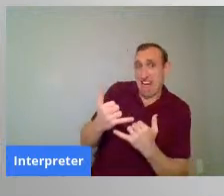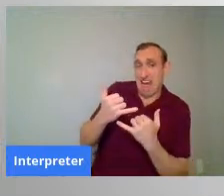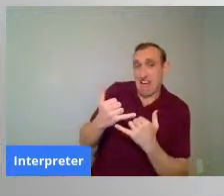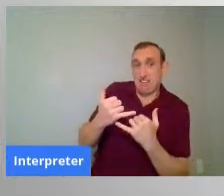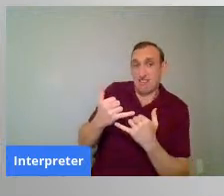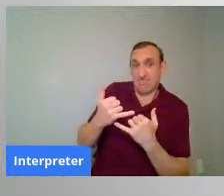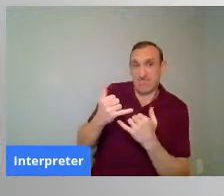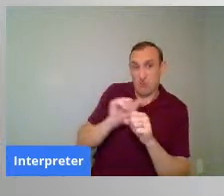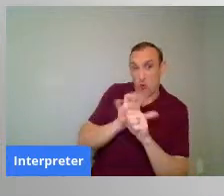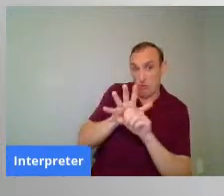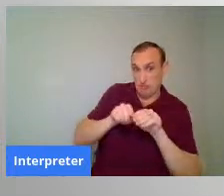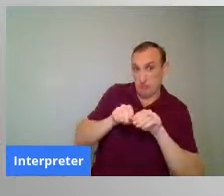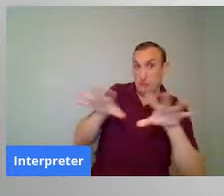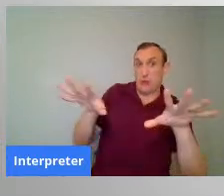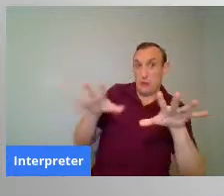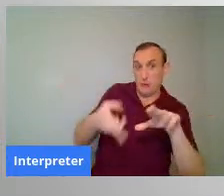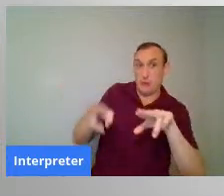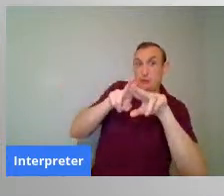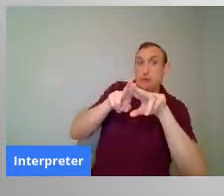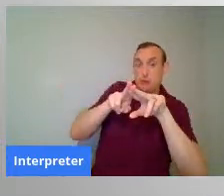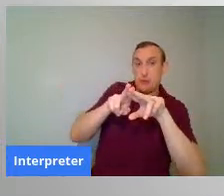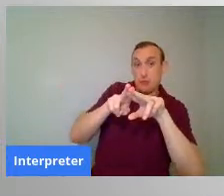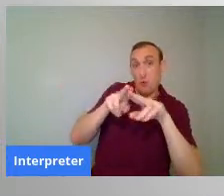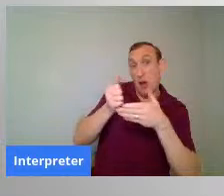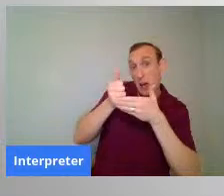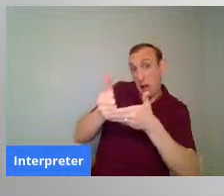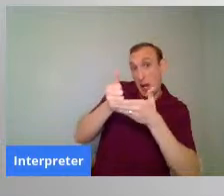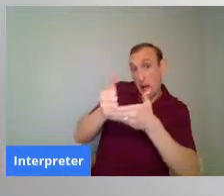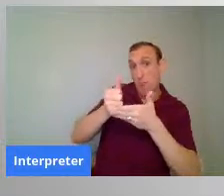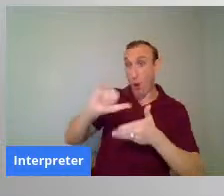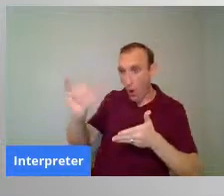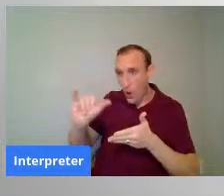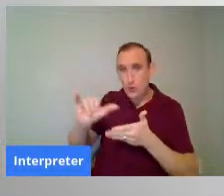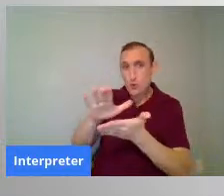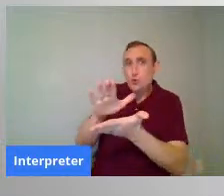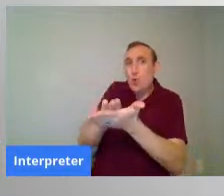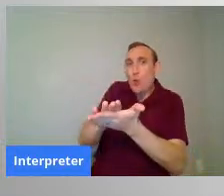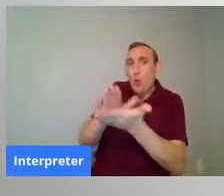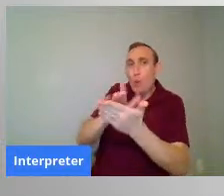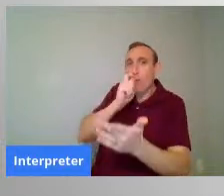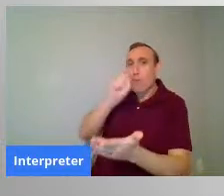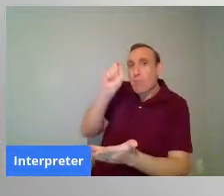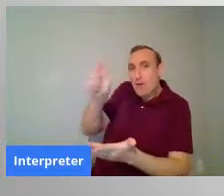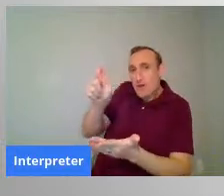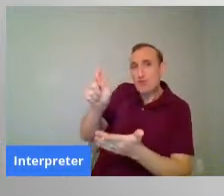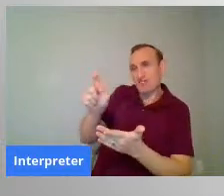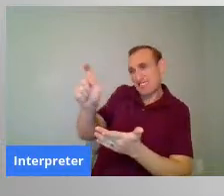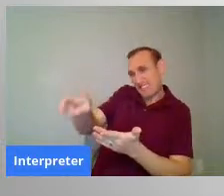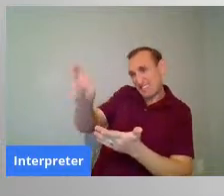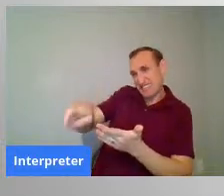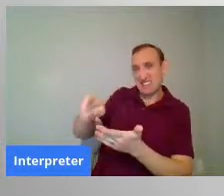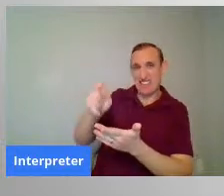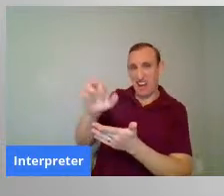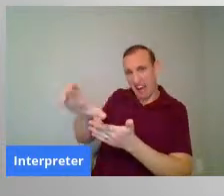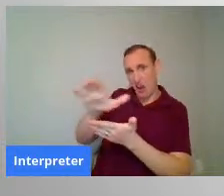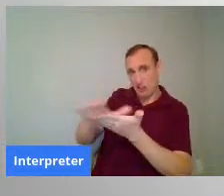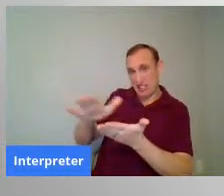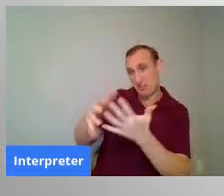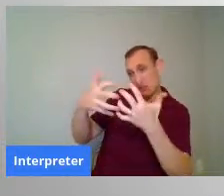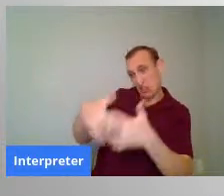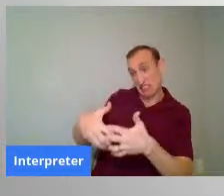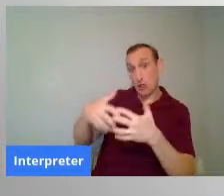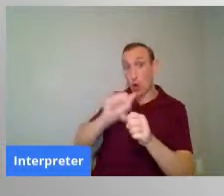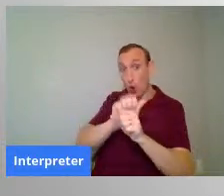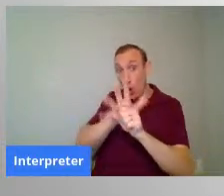like in schools, like, it's also something that we can continue to use even after COVID is